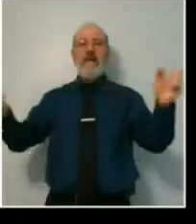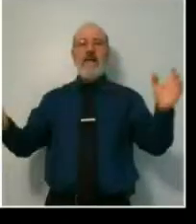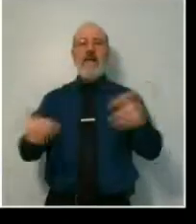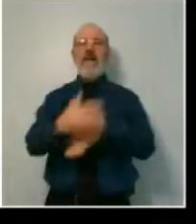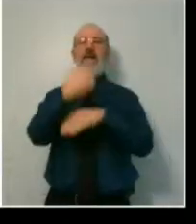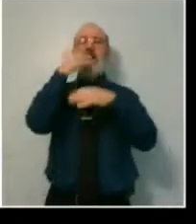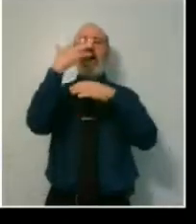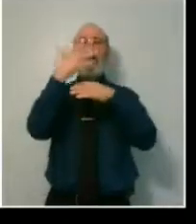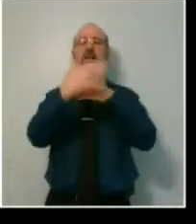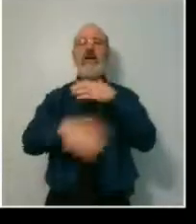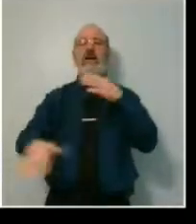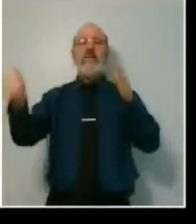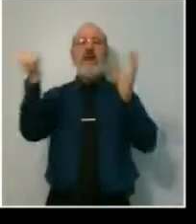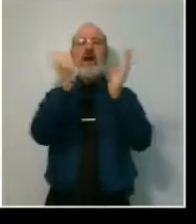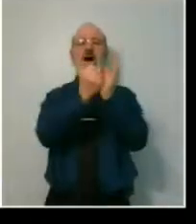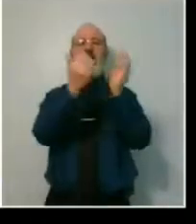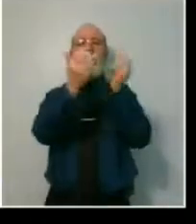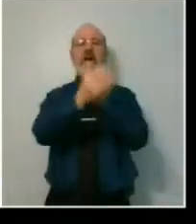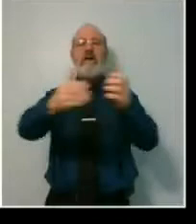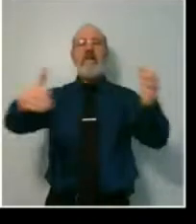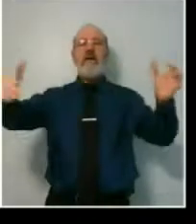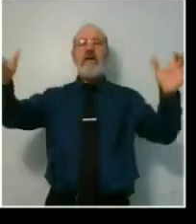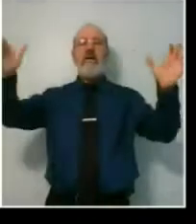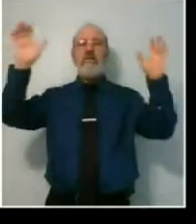I'm saved by the blood of the